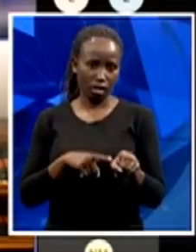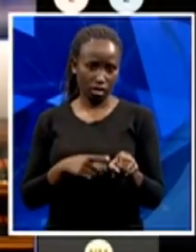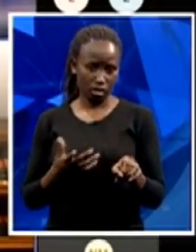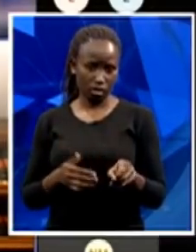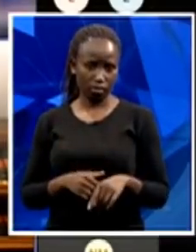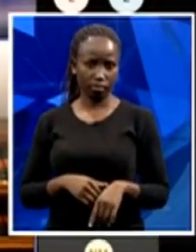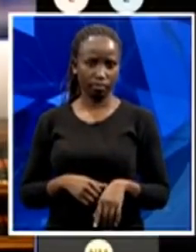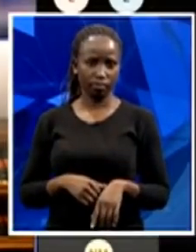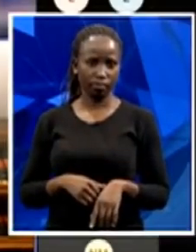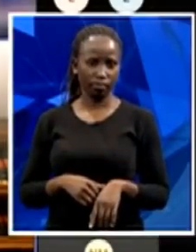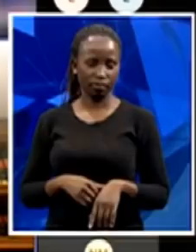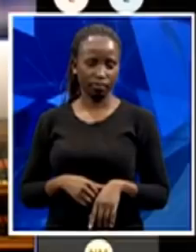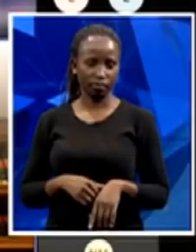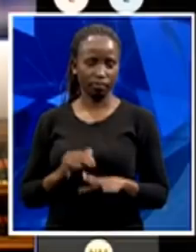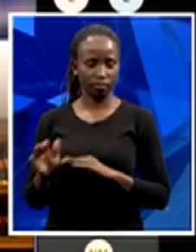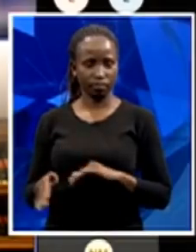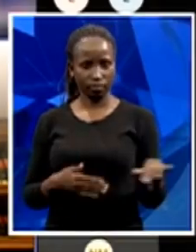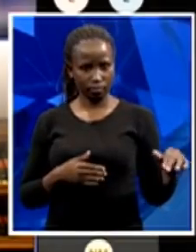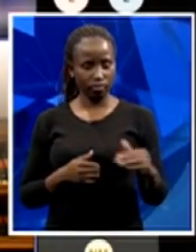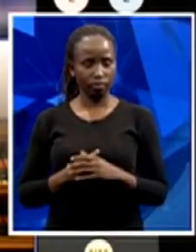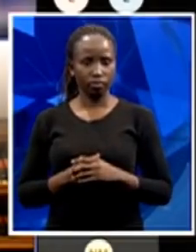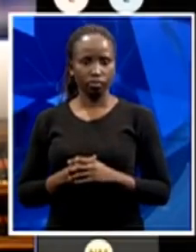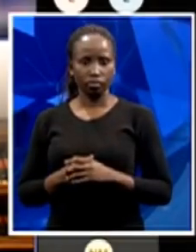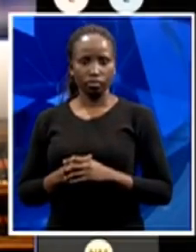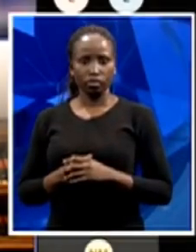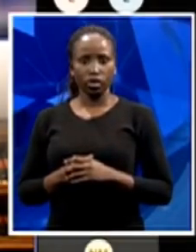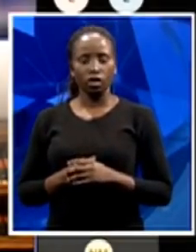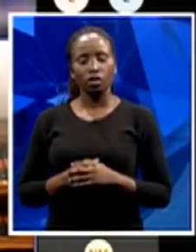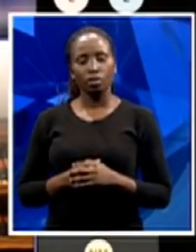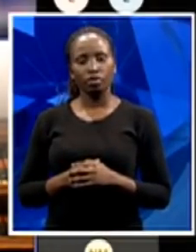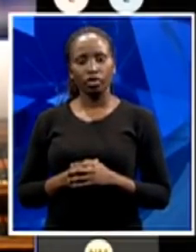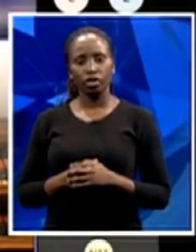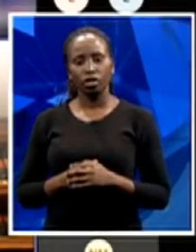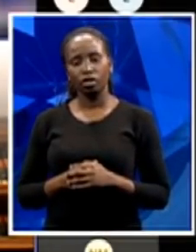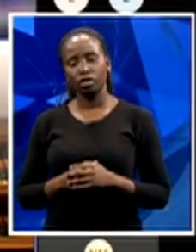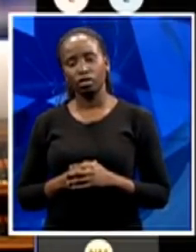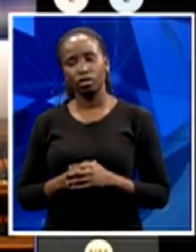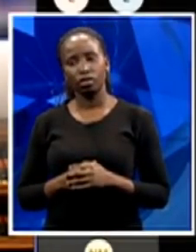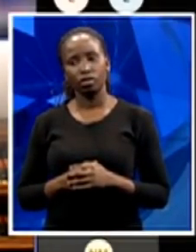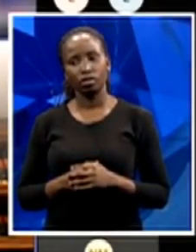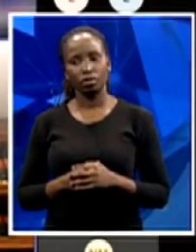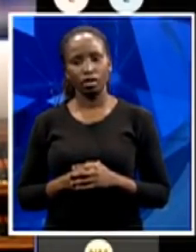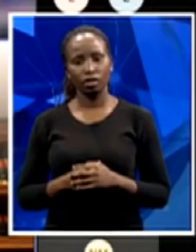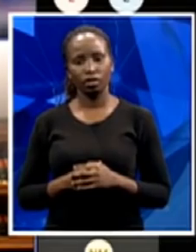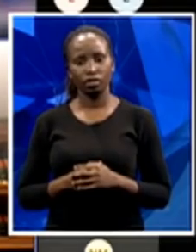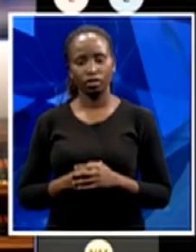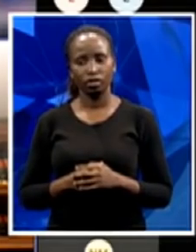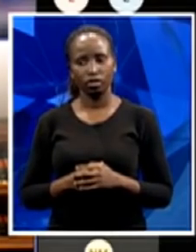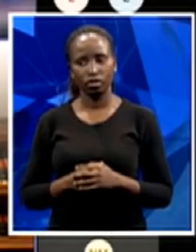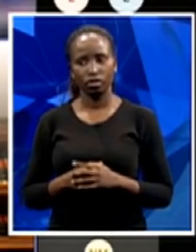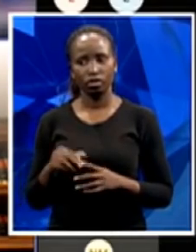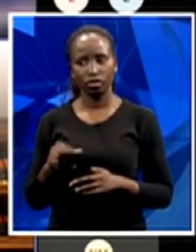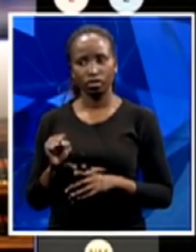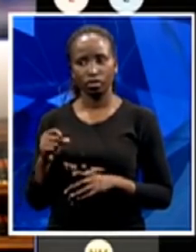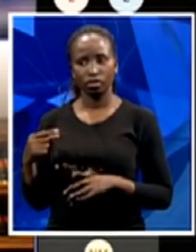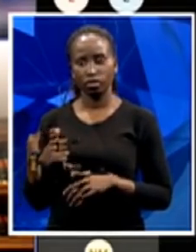the court must interpret section 16.9, and it reads, the Deputy Secretary-General shall assist the Secretary-General, deputize for